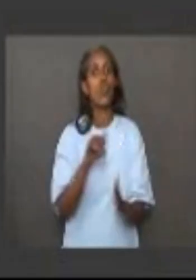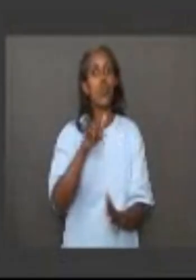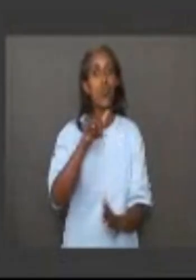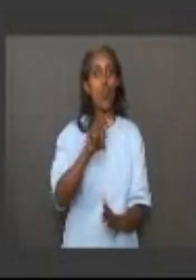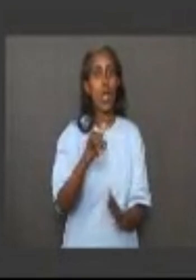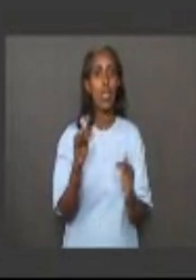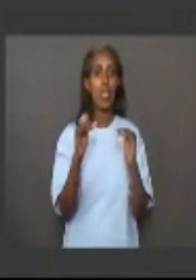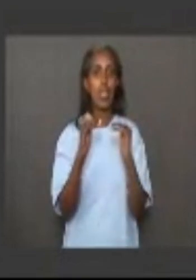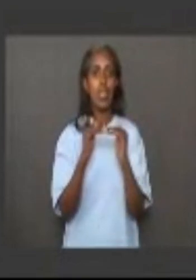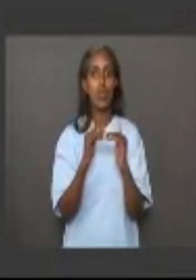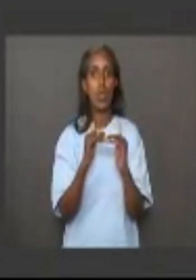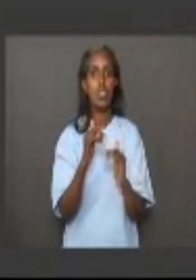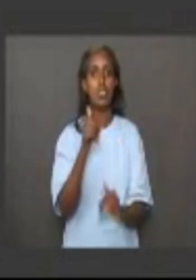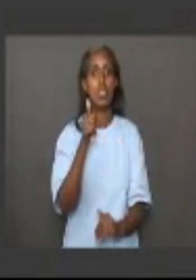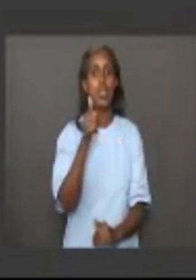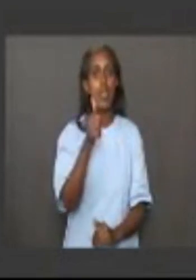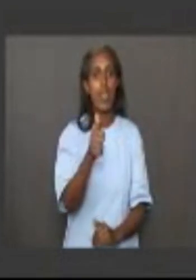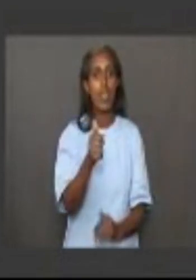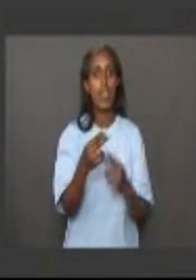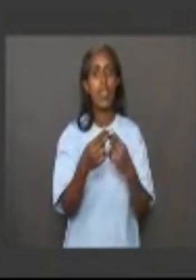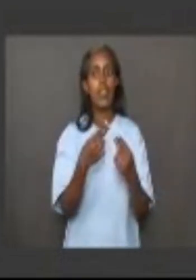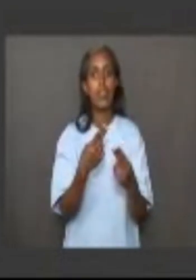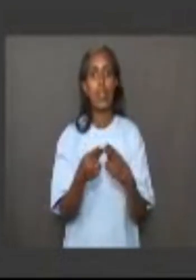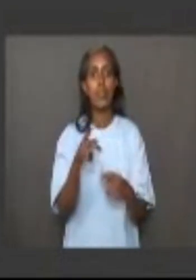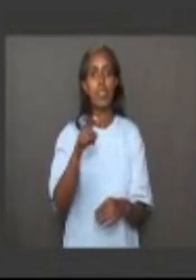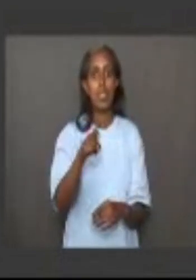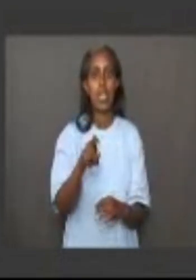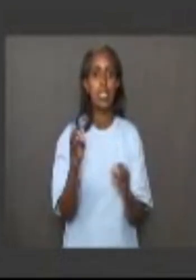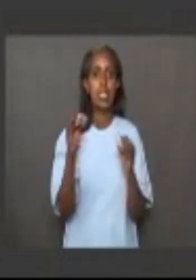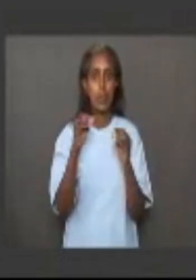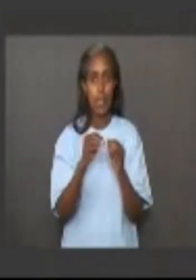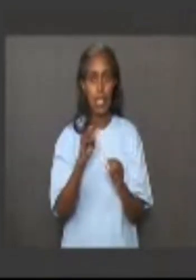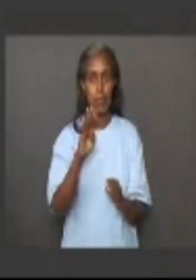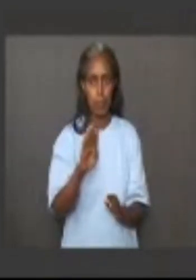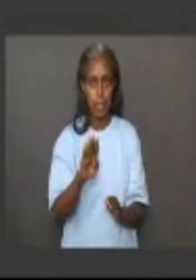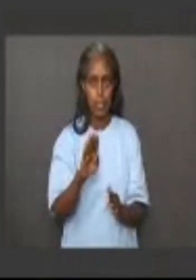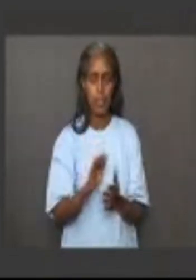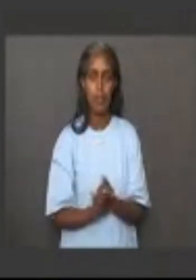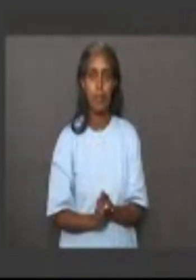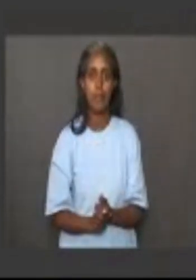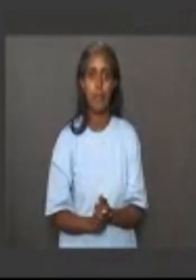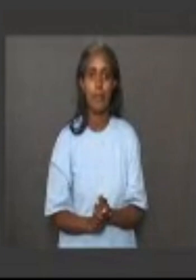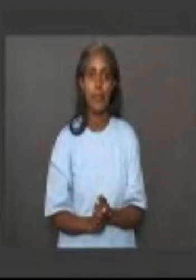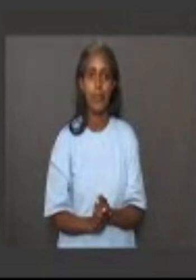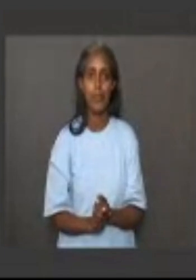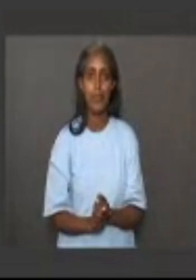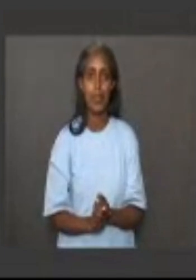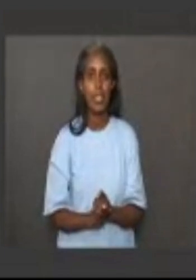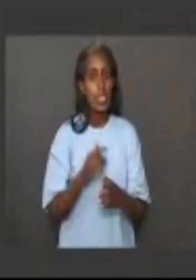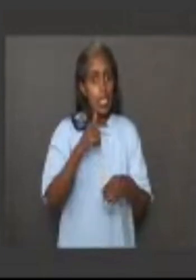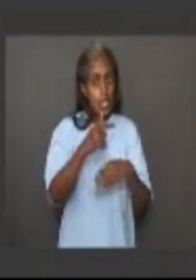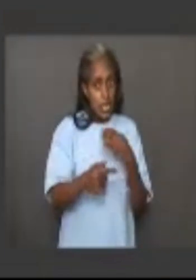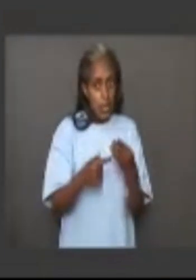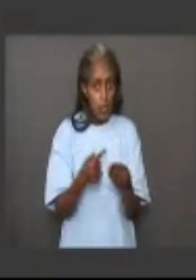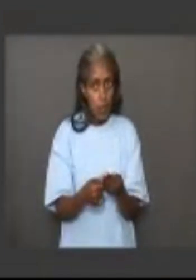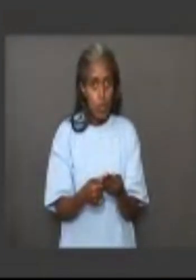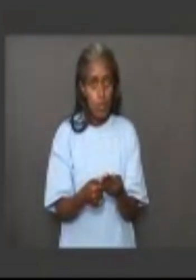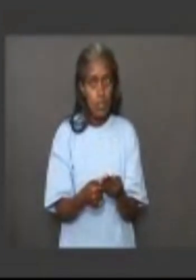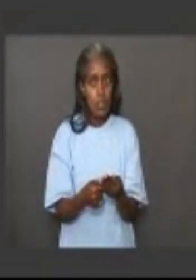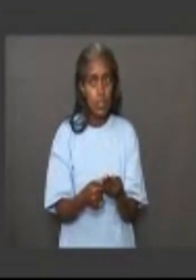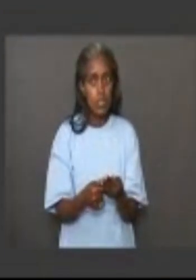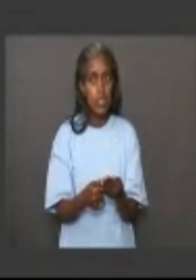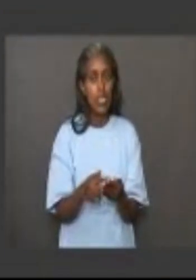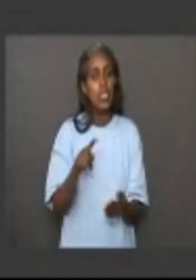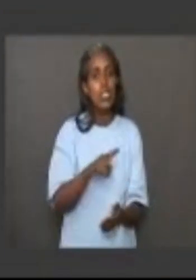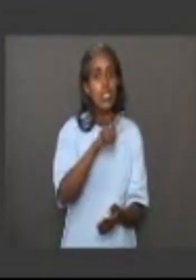is to change the equation to the form y equals a times x plus